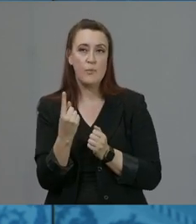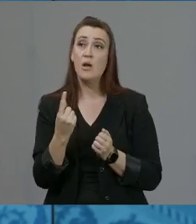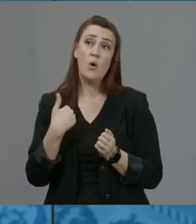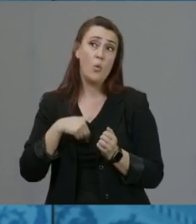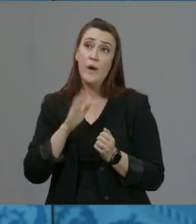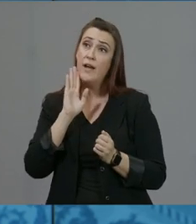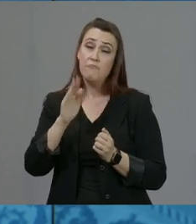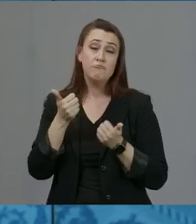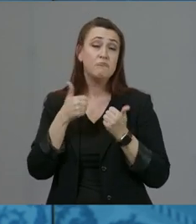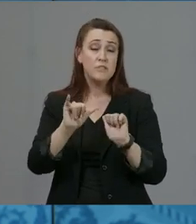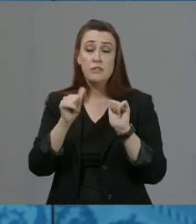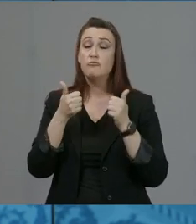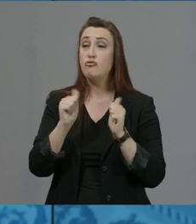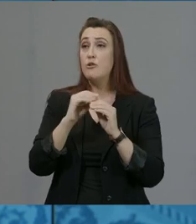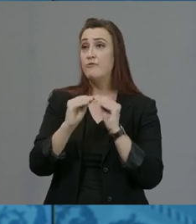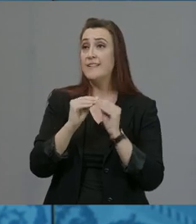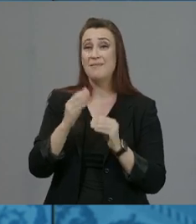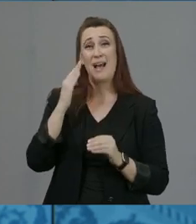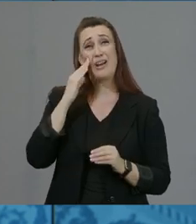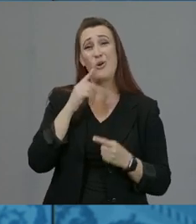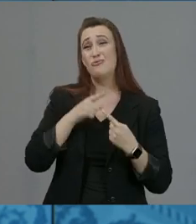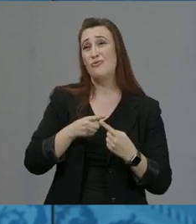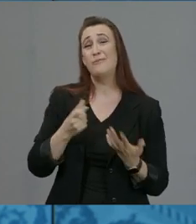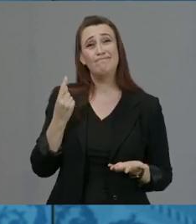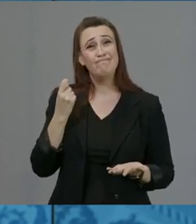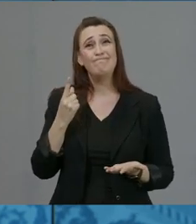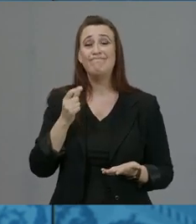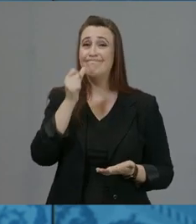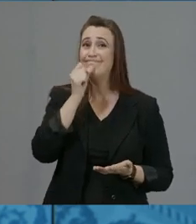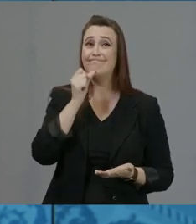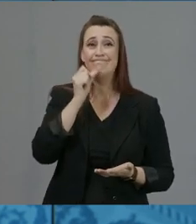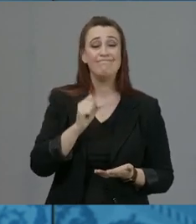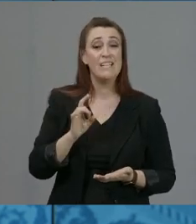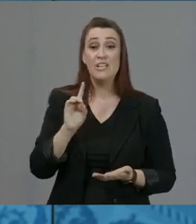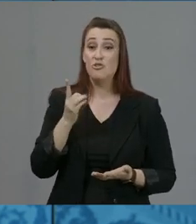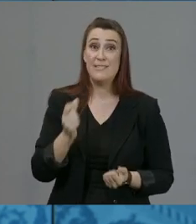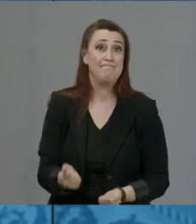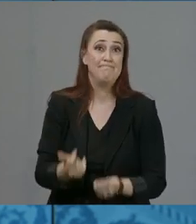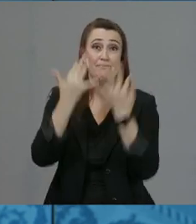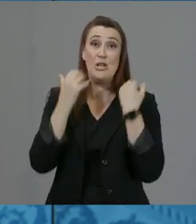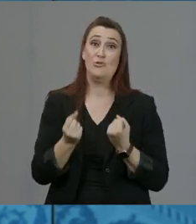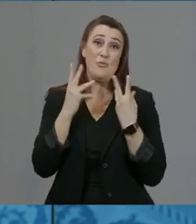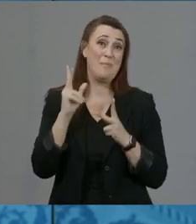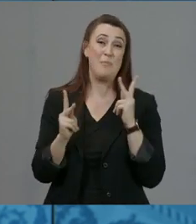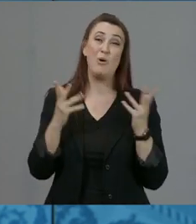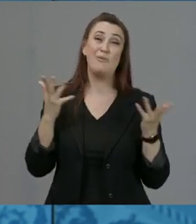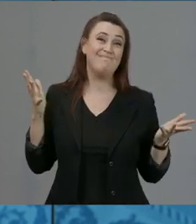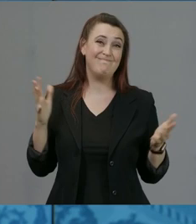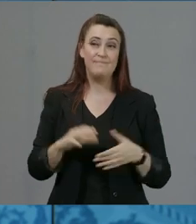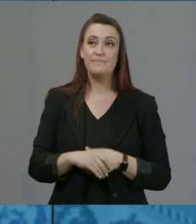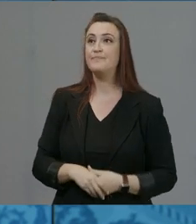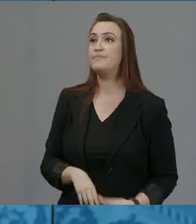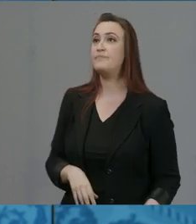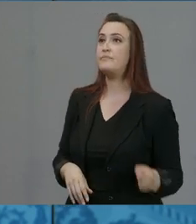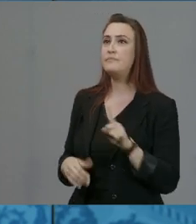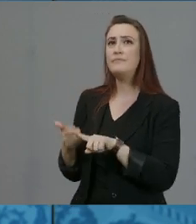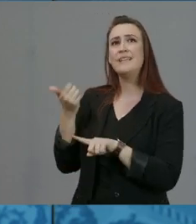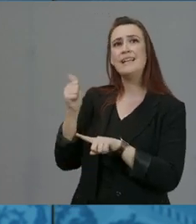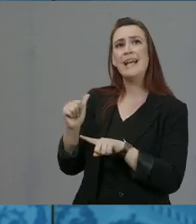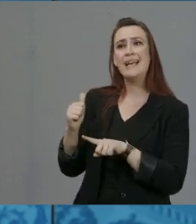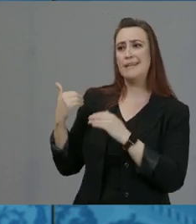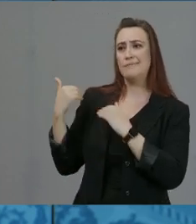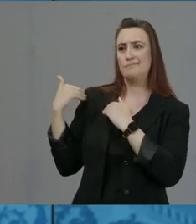grateful for their patience. I know it's been difficult. It's been a crush that no one could have ever expected. Accountability there? I mean,